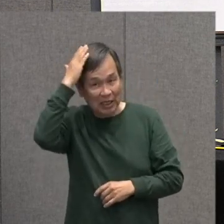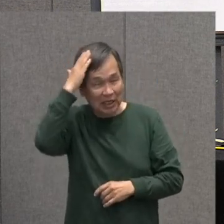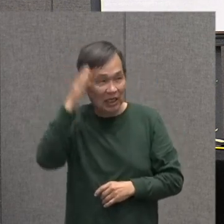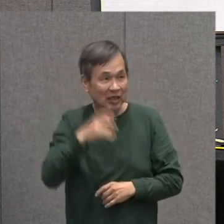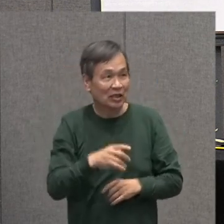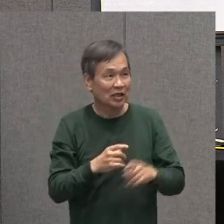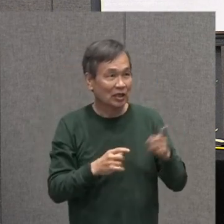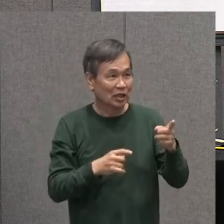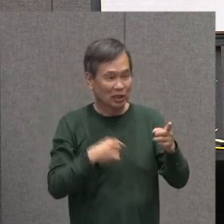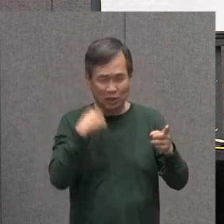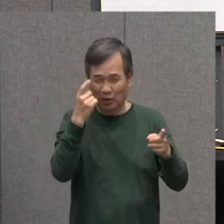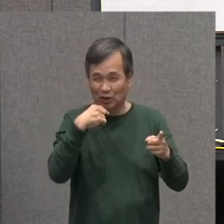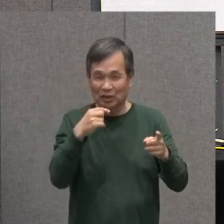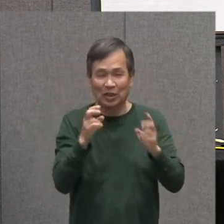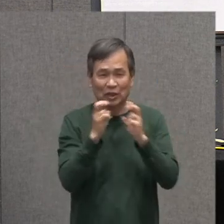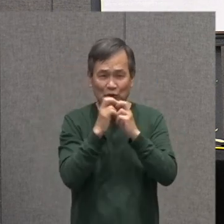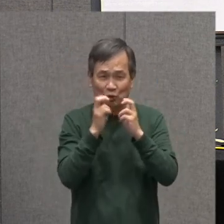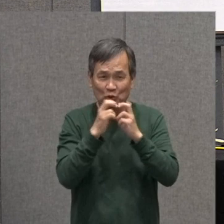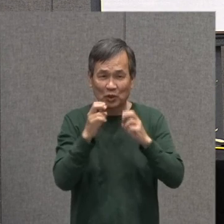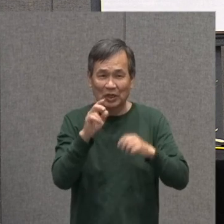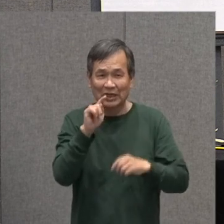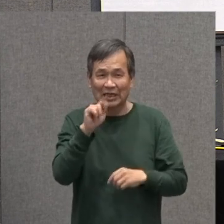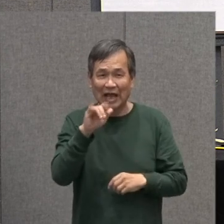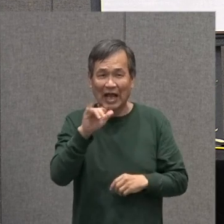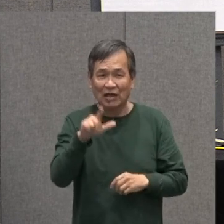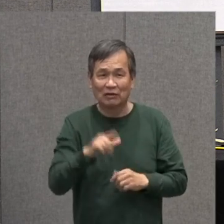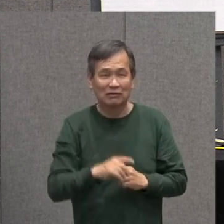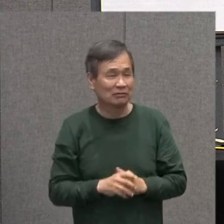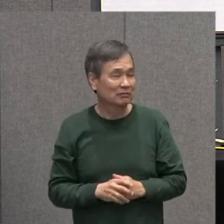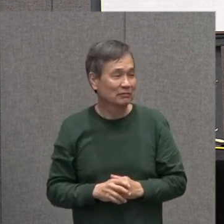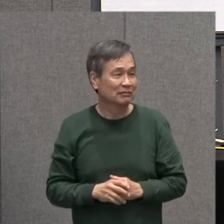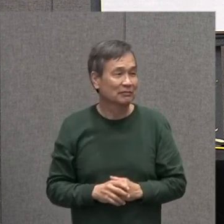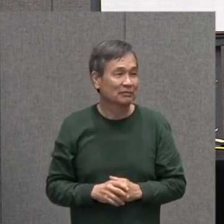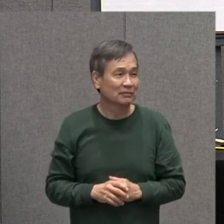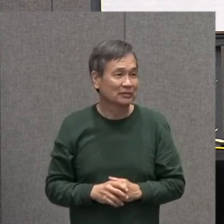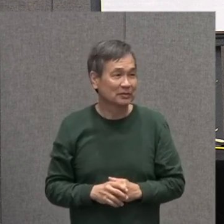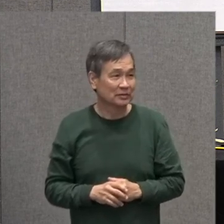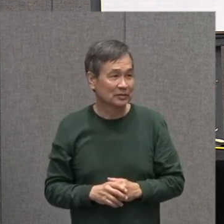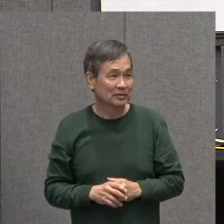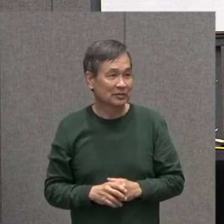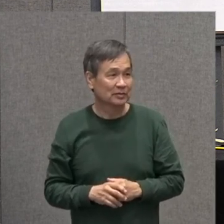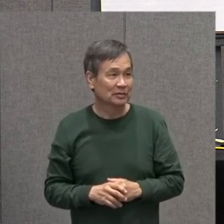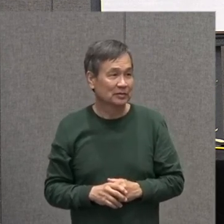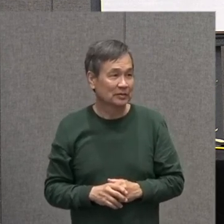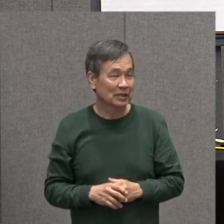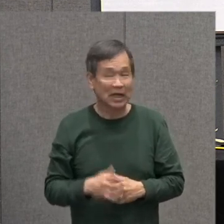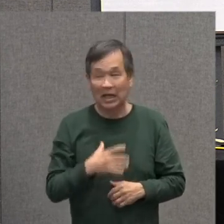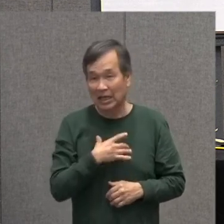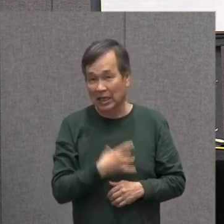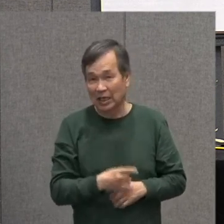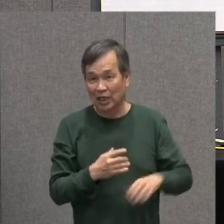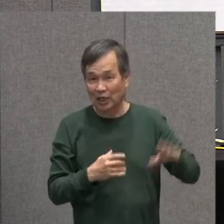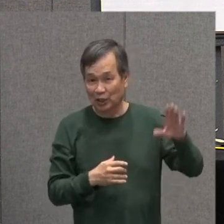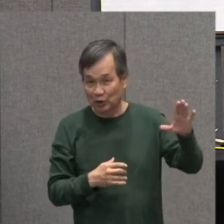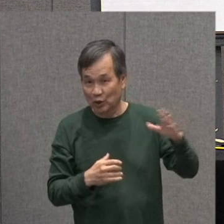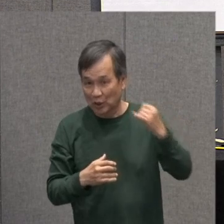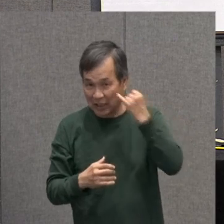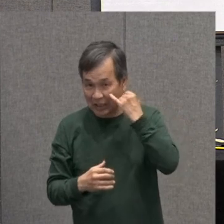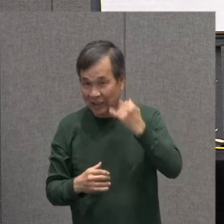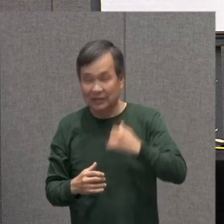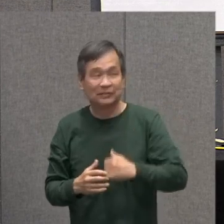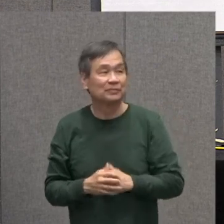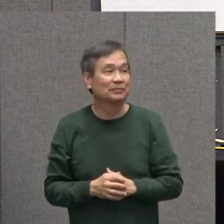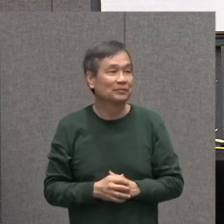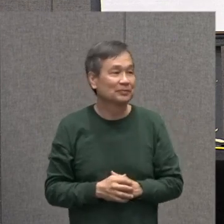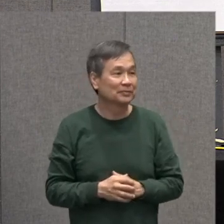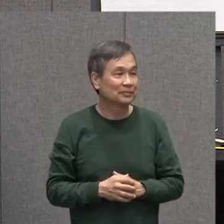tail. Squirrel tail. S for squirrel. I think I'm going to share your idea and put these hanging off the bottom because I